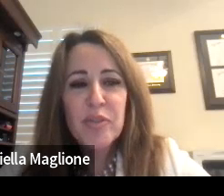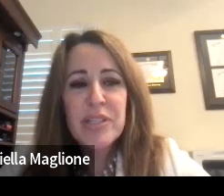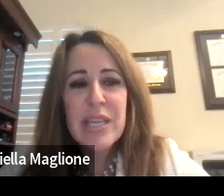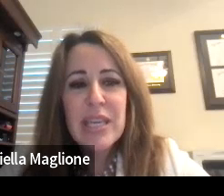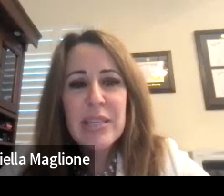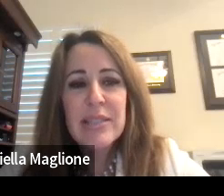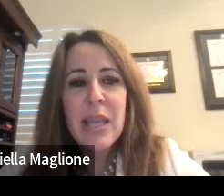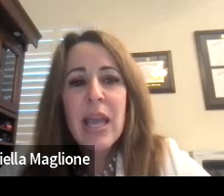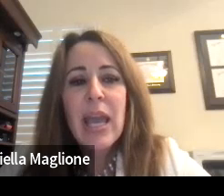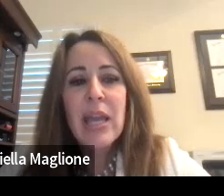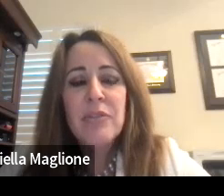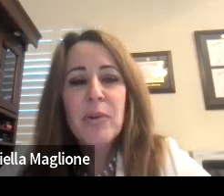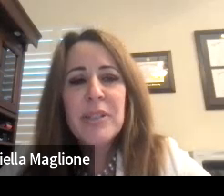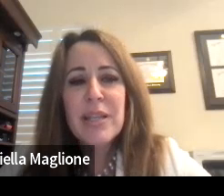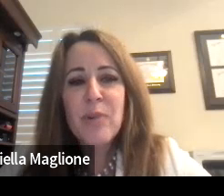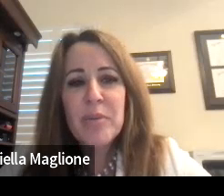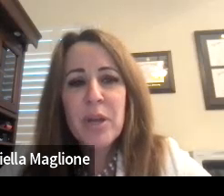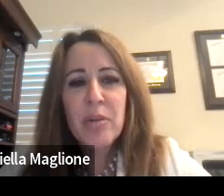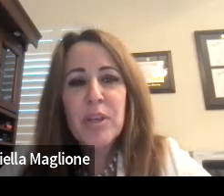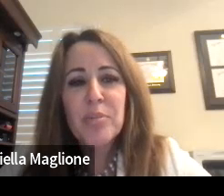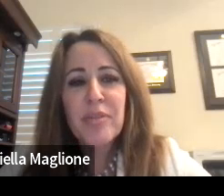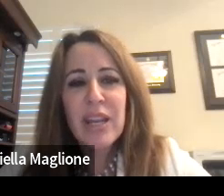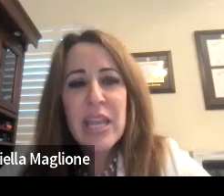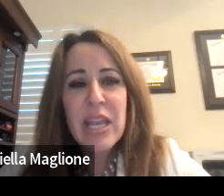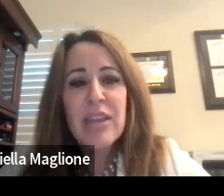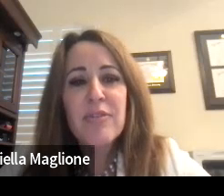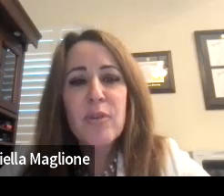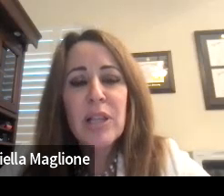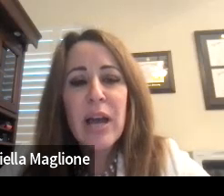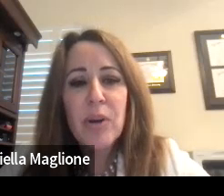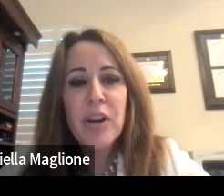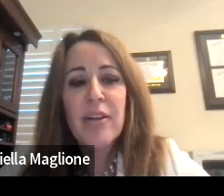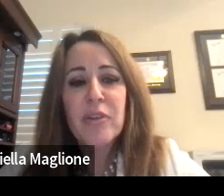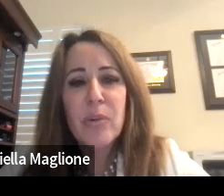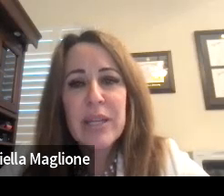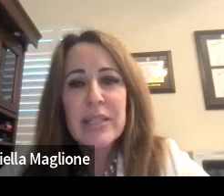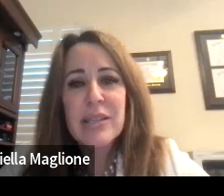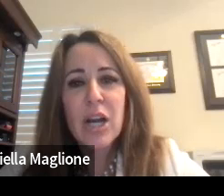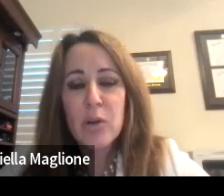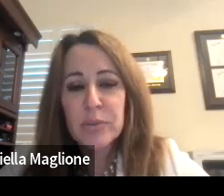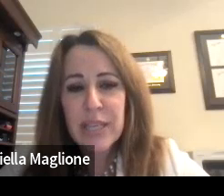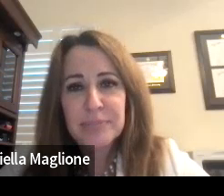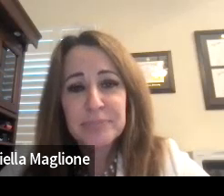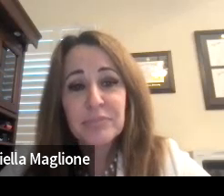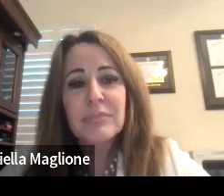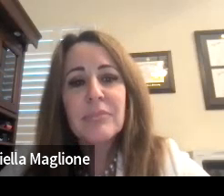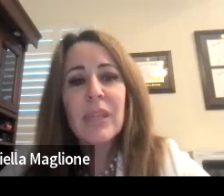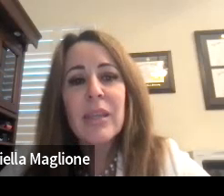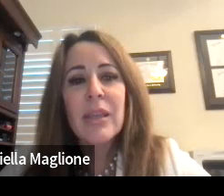eligible for CEs. And for today's webinar, we are providing a full hour of credit only.